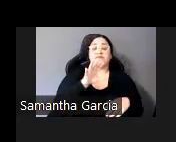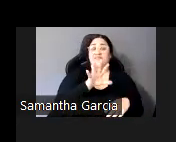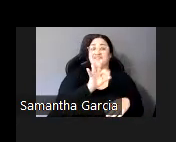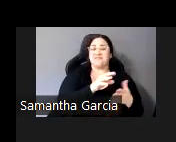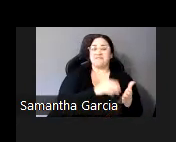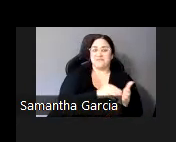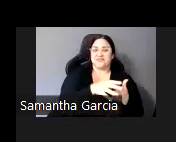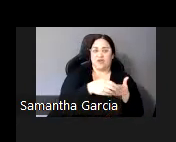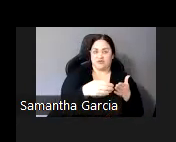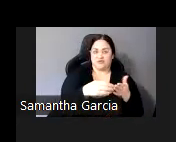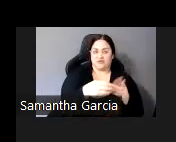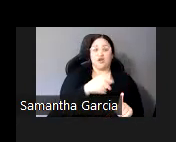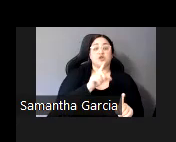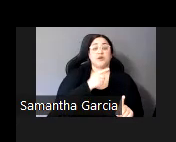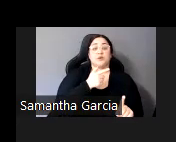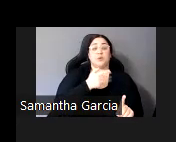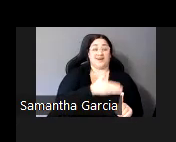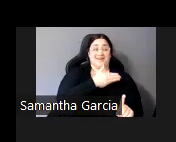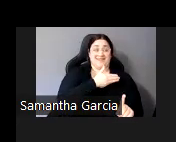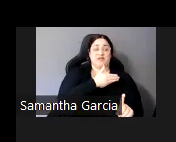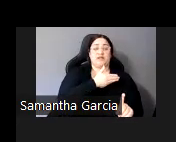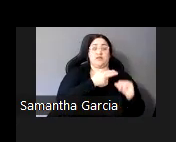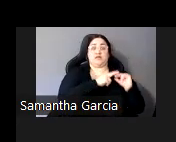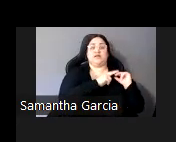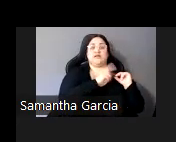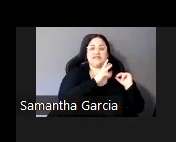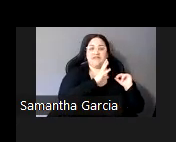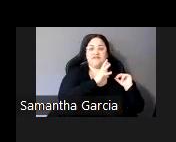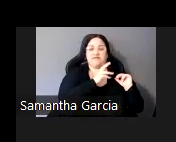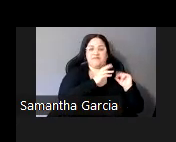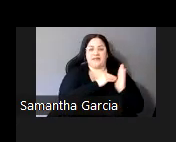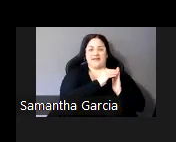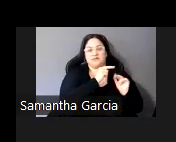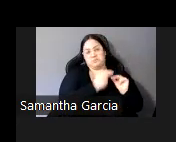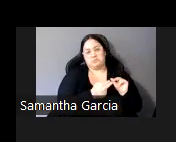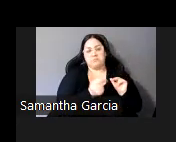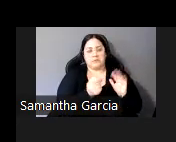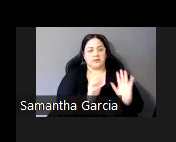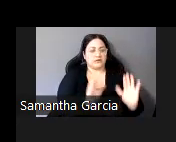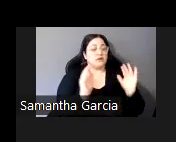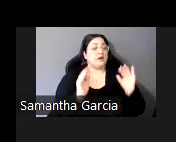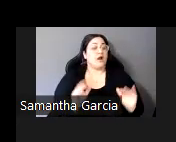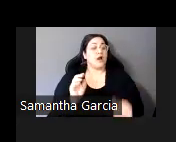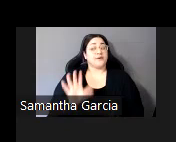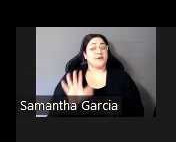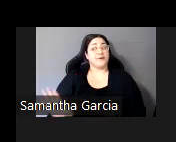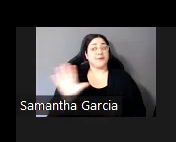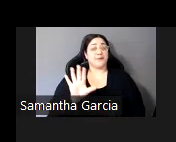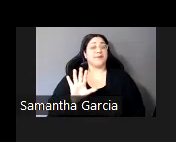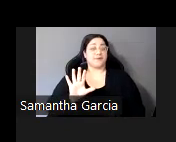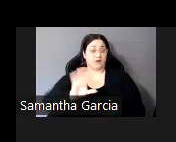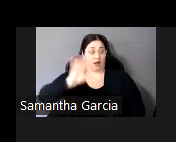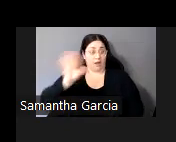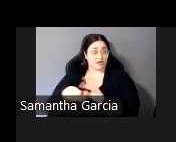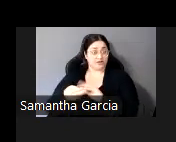65 million reported losses in 2021. For Ontario victims, reported over